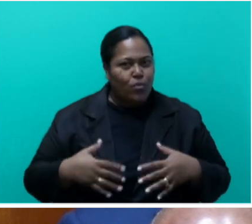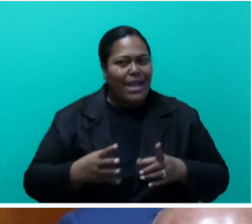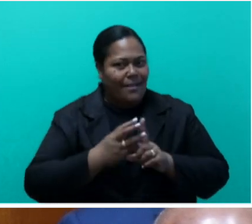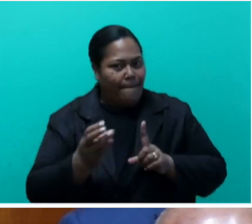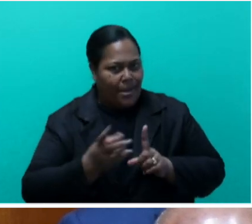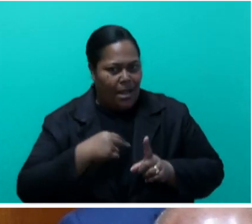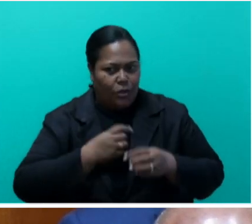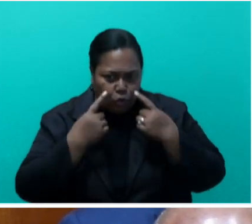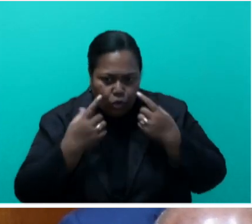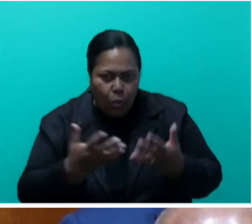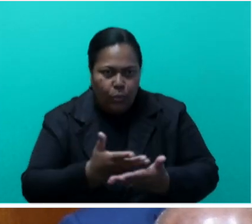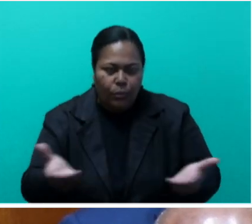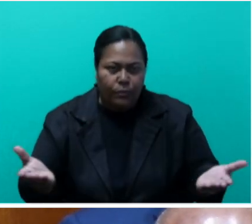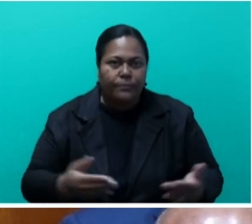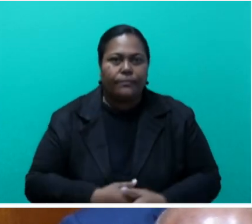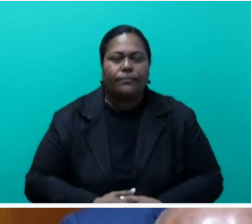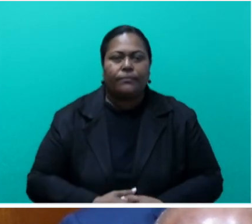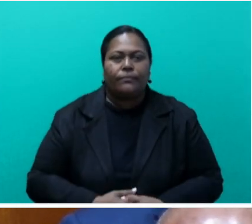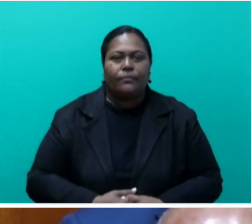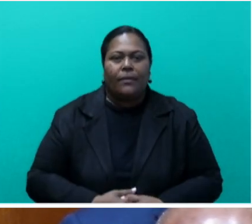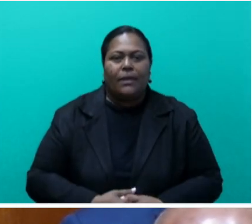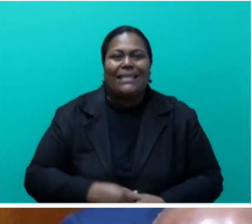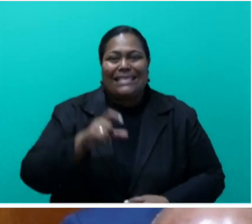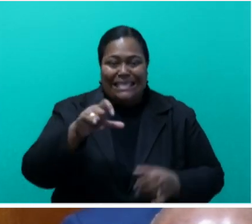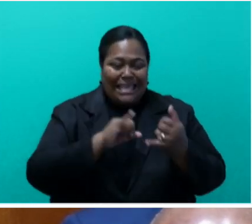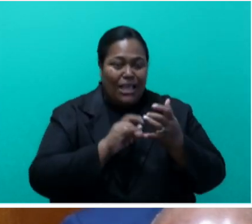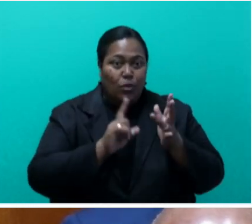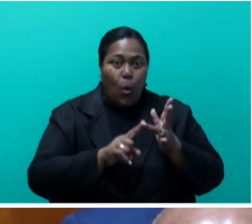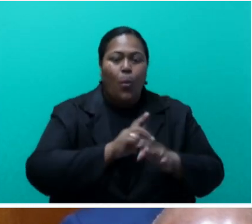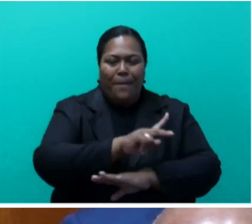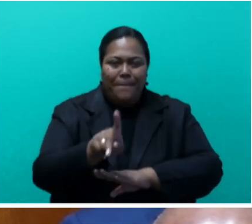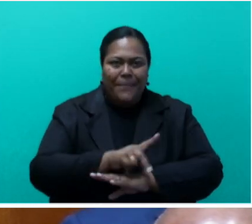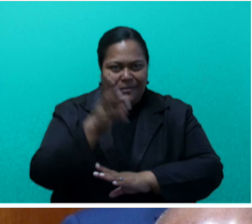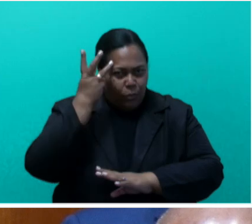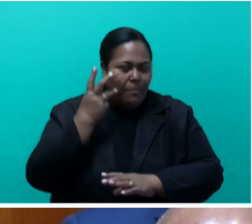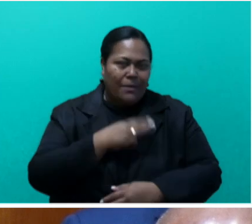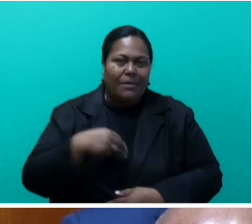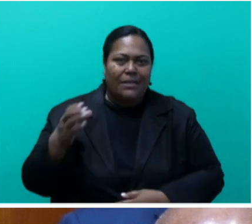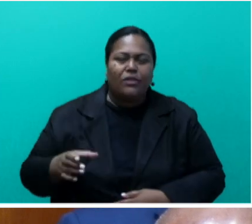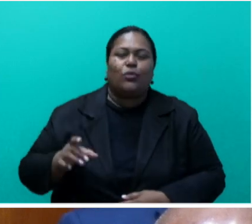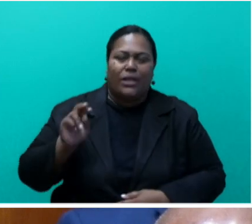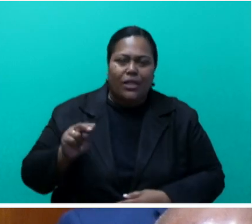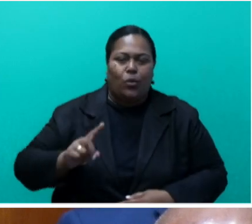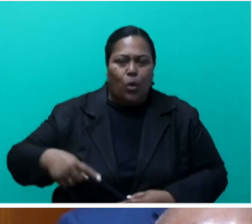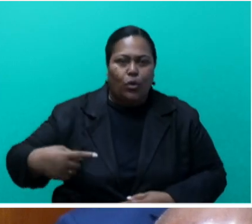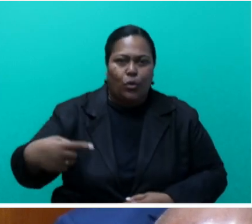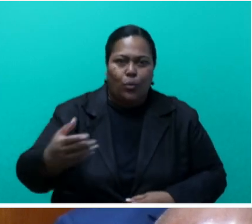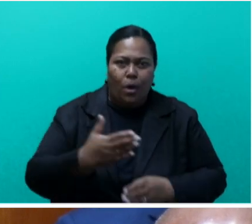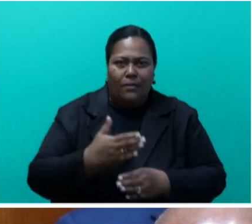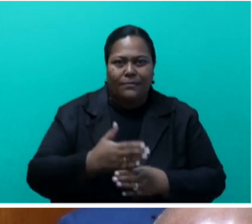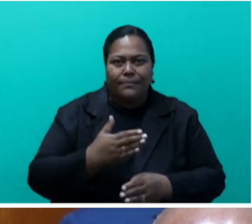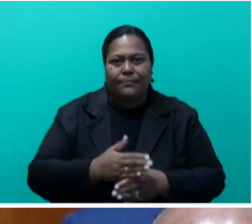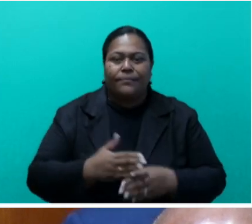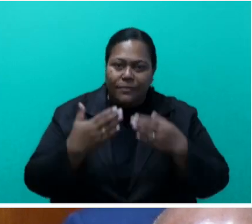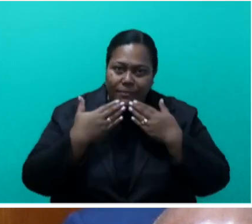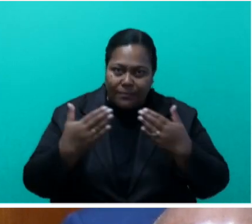Pacific women ministers and civil society organizations to continue progress in this regard. Thank